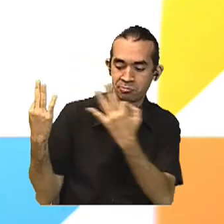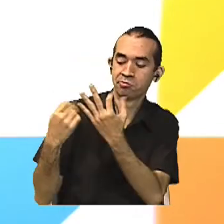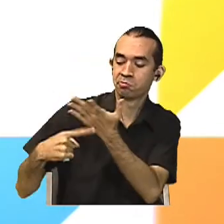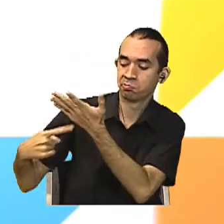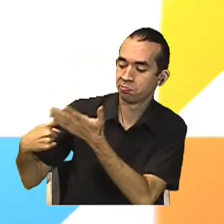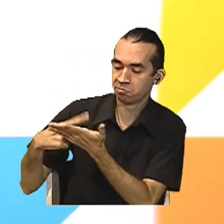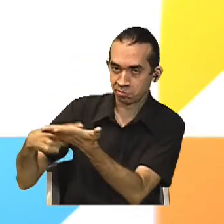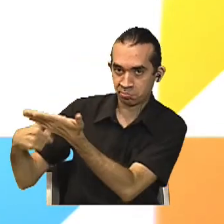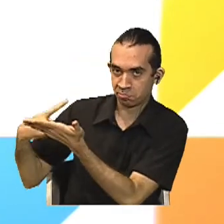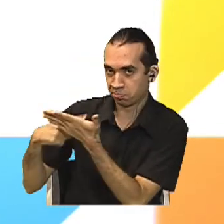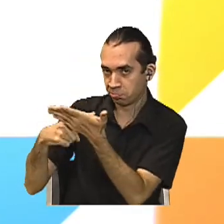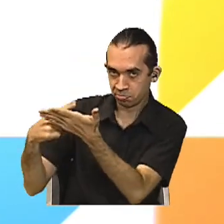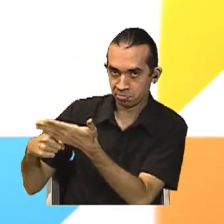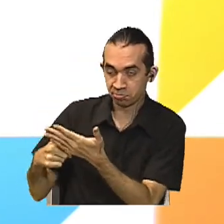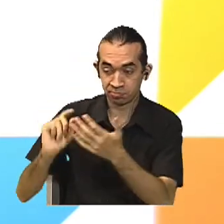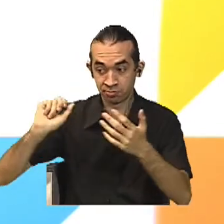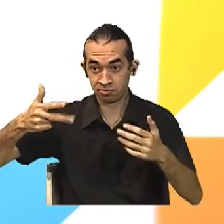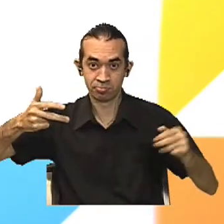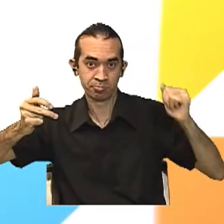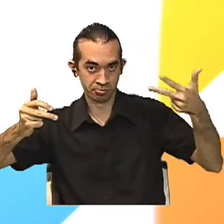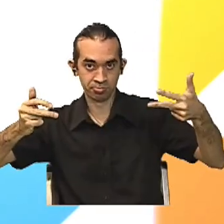your family. Okay?